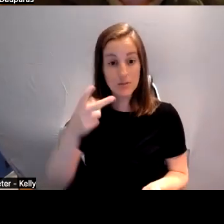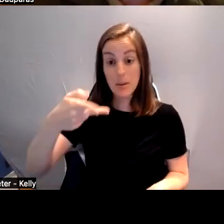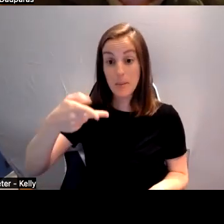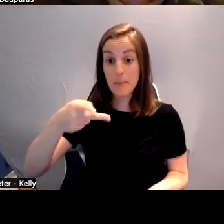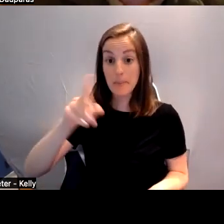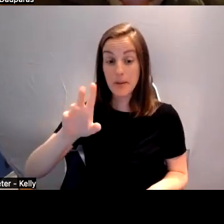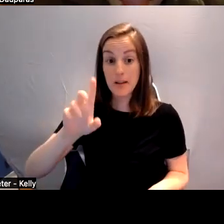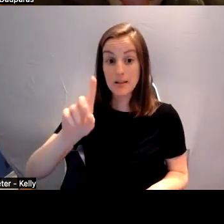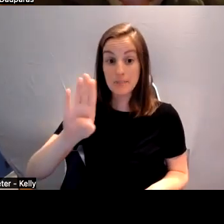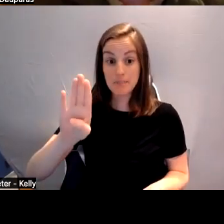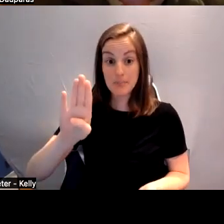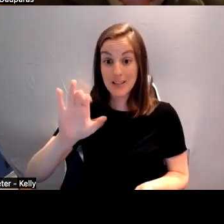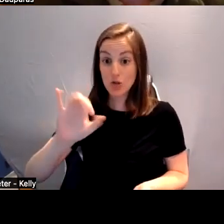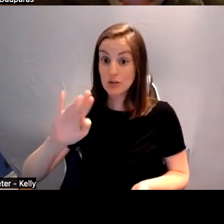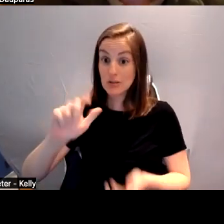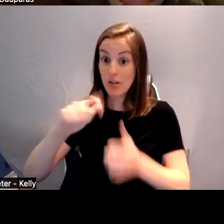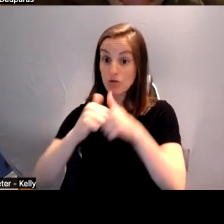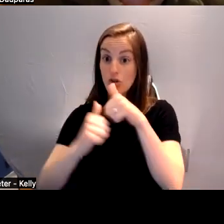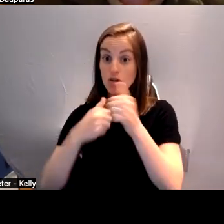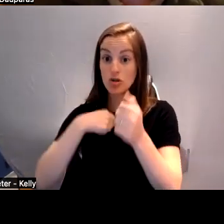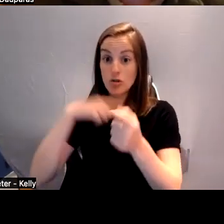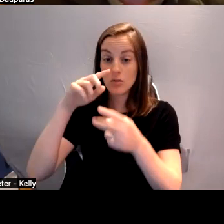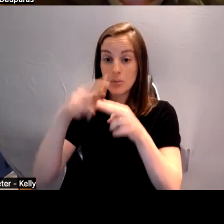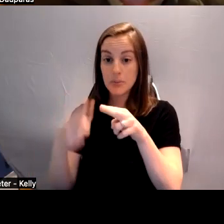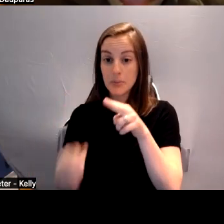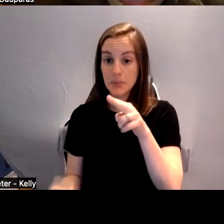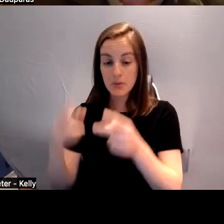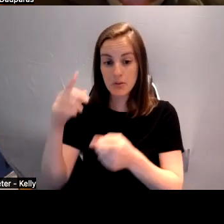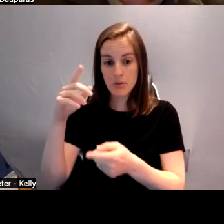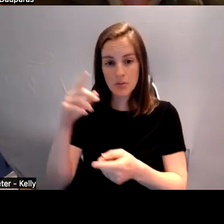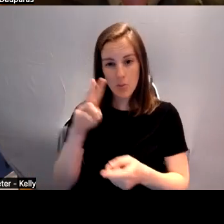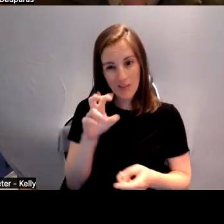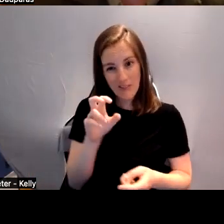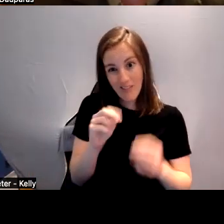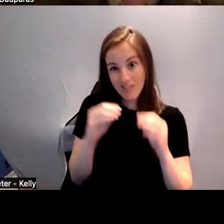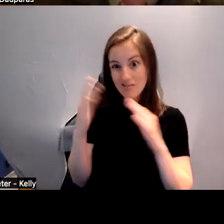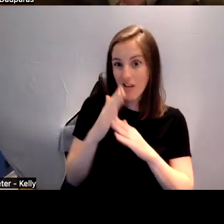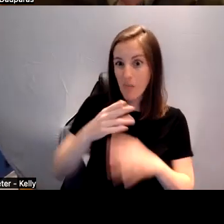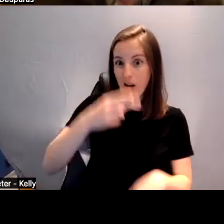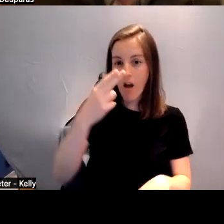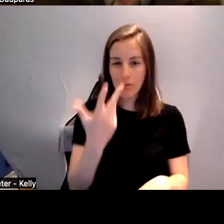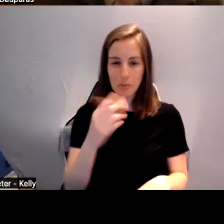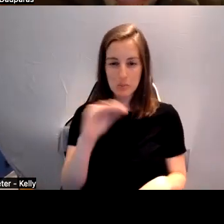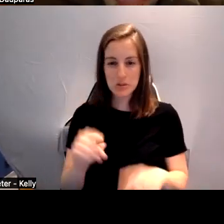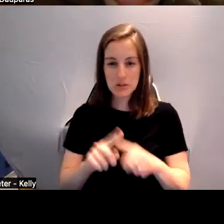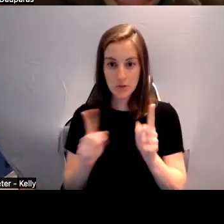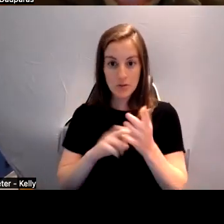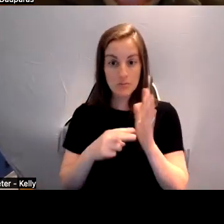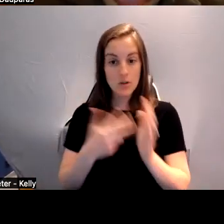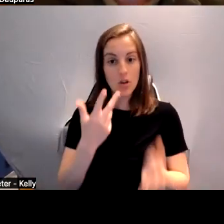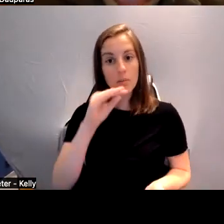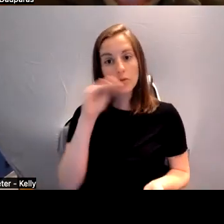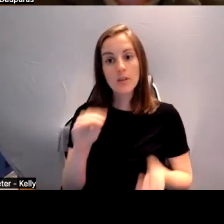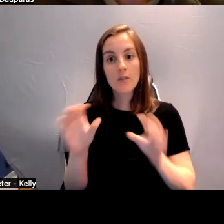crystal structure is getting lower. So even at the highest, it's about 3% difference. So it means about 3% of the performance is coming from this really,